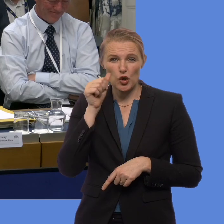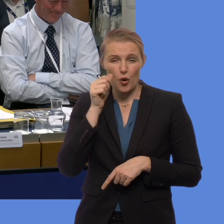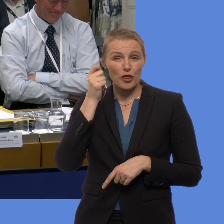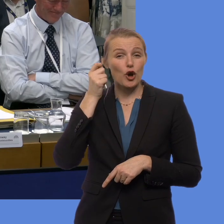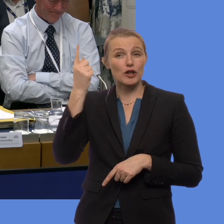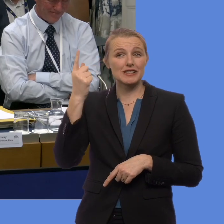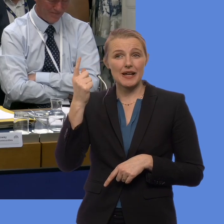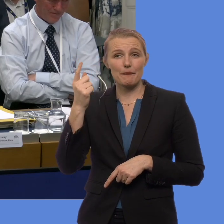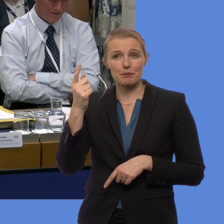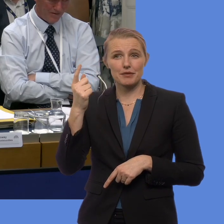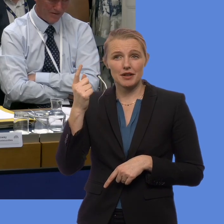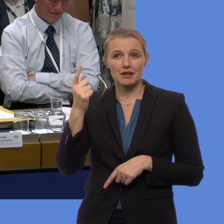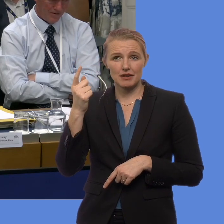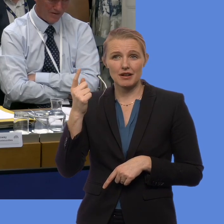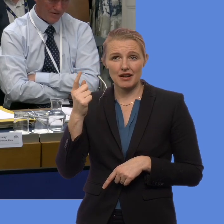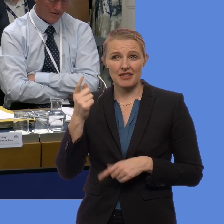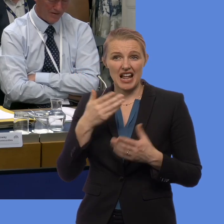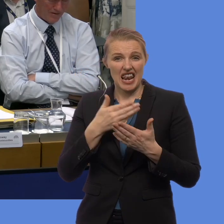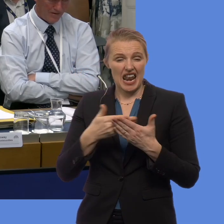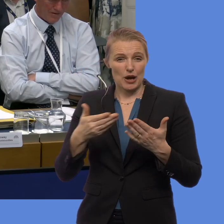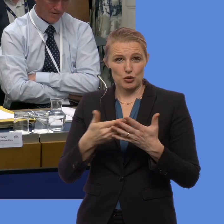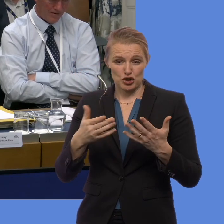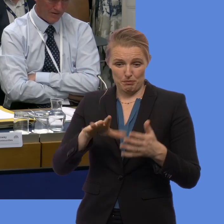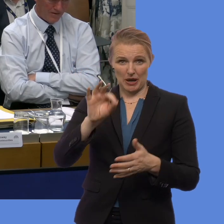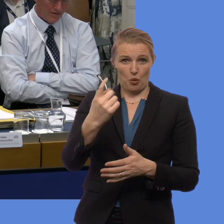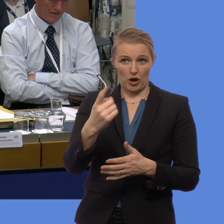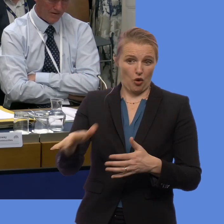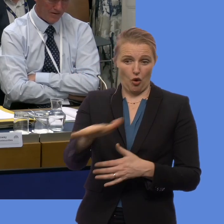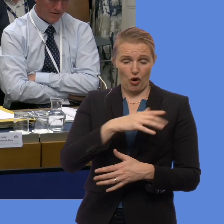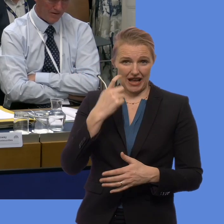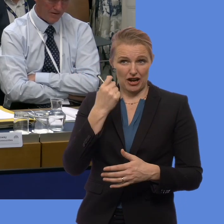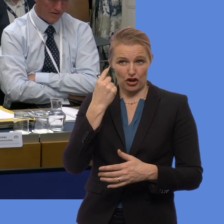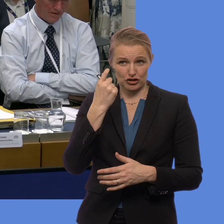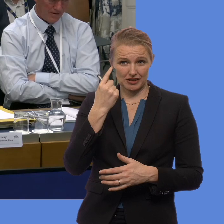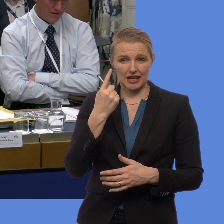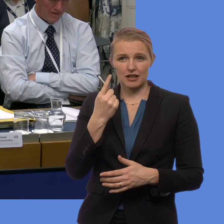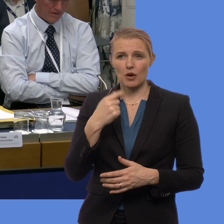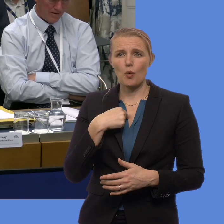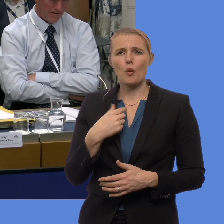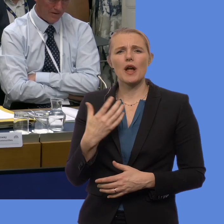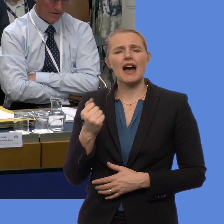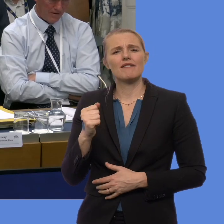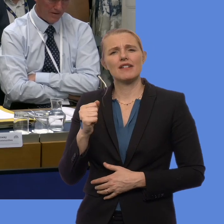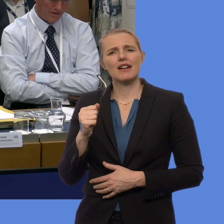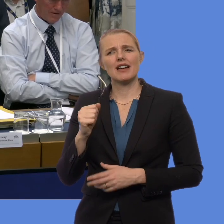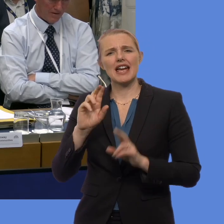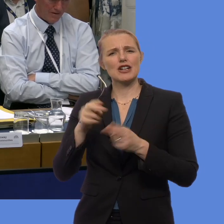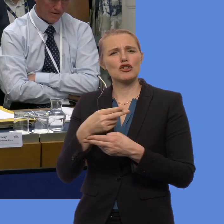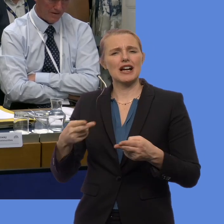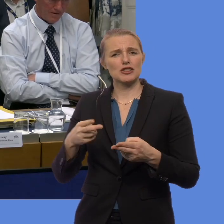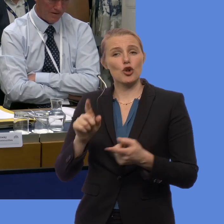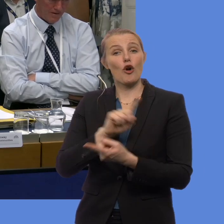is that every language in the world can be, everybody will understand it. There is Gustuno, which is for international conferences for sign